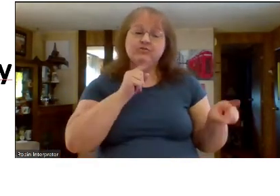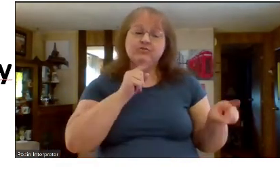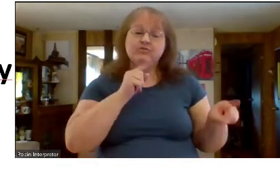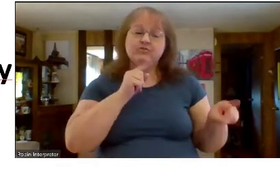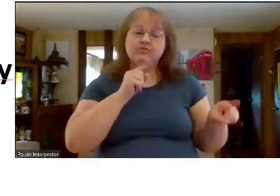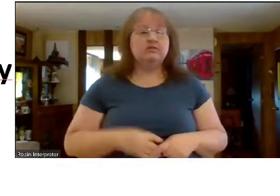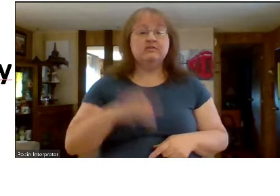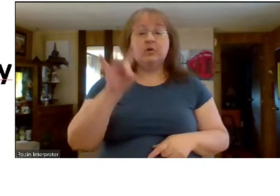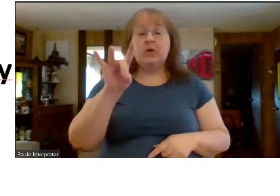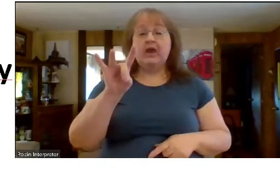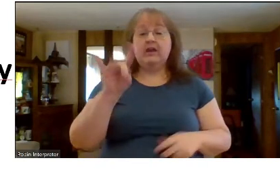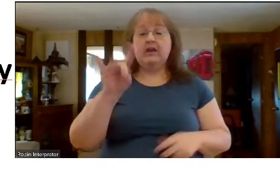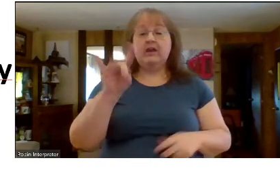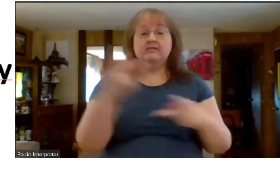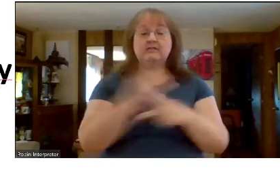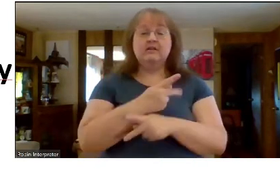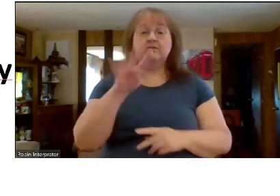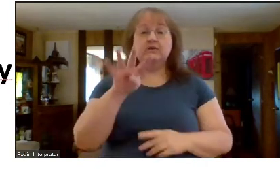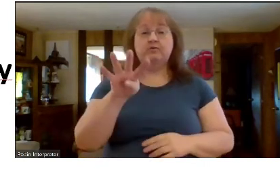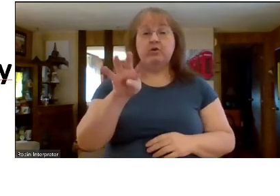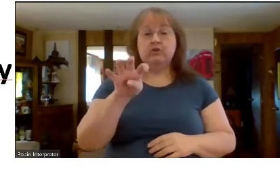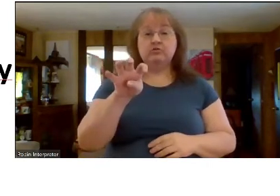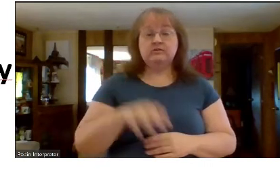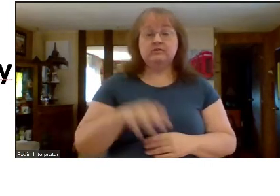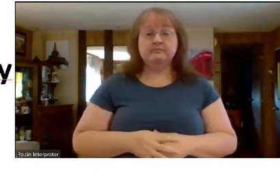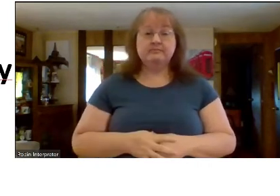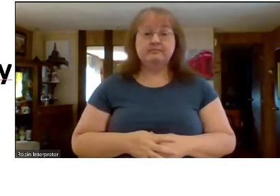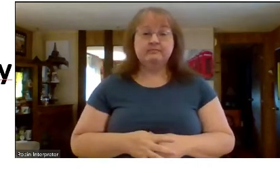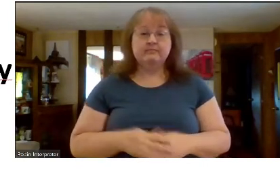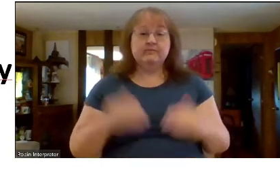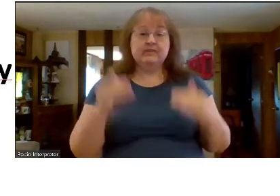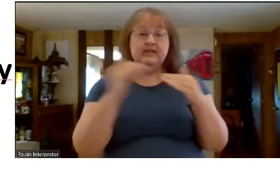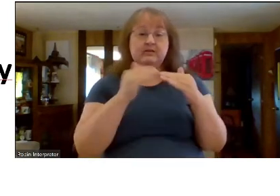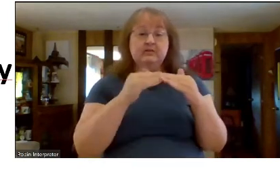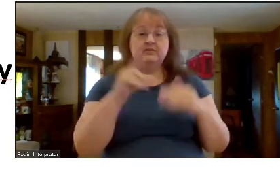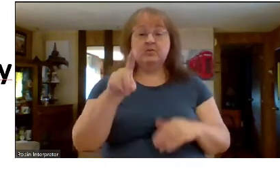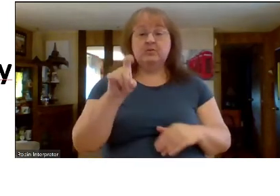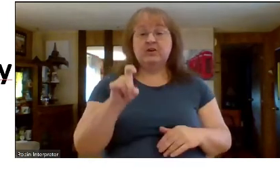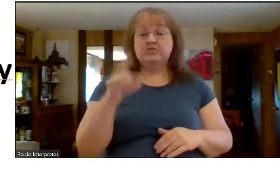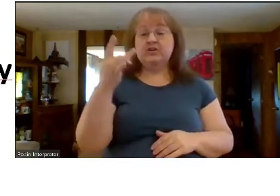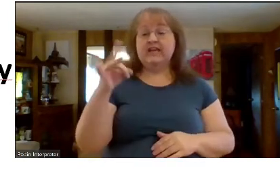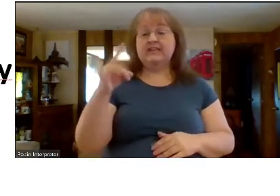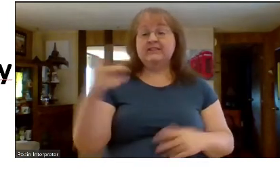right, so let's go ahead and solve this one. So I'm going to say 8 times 400